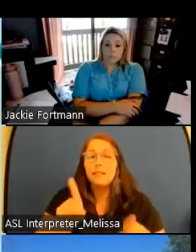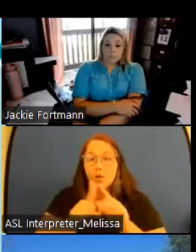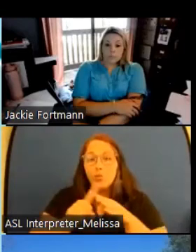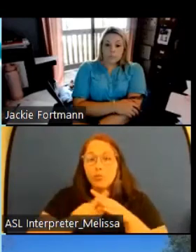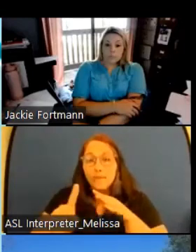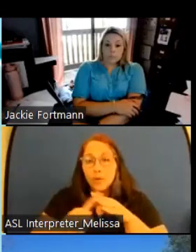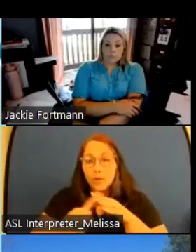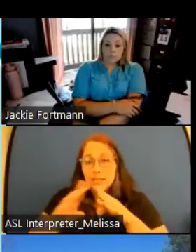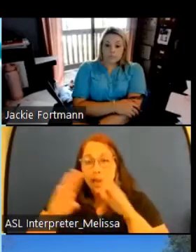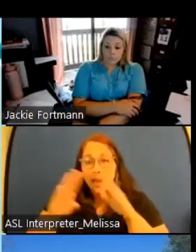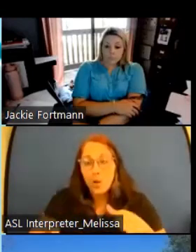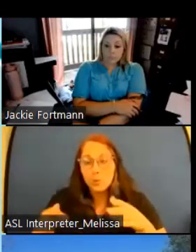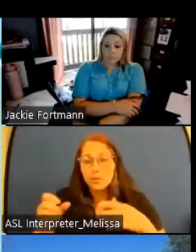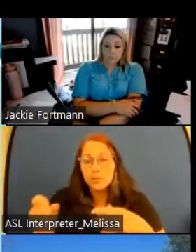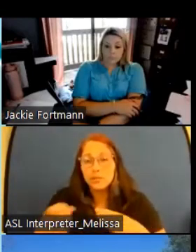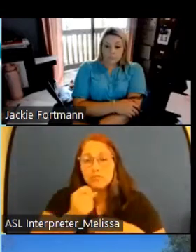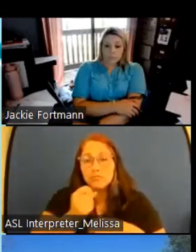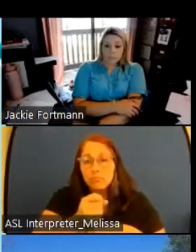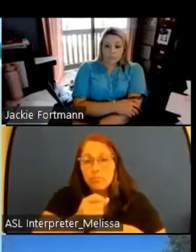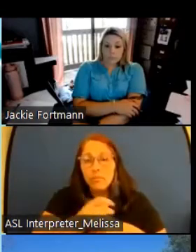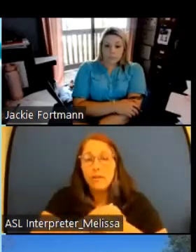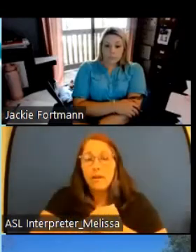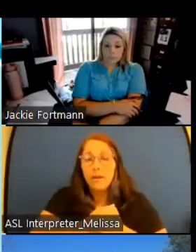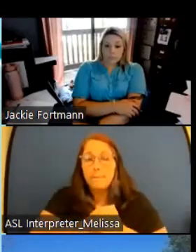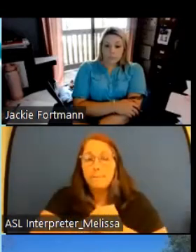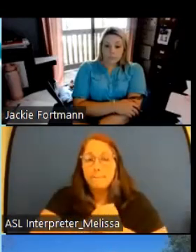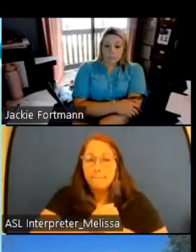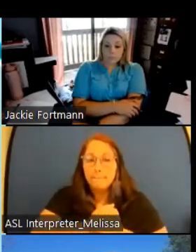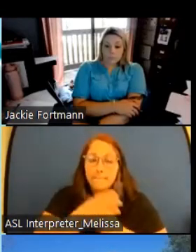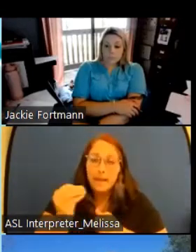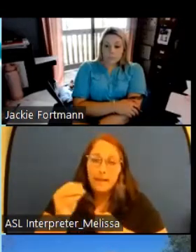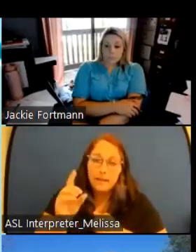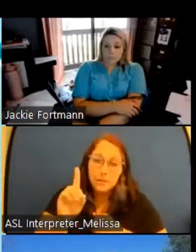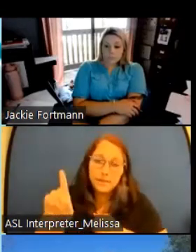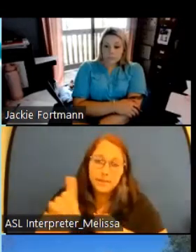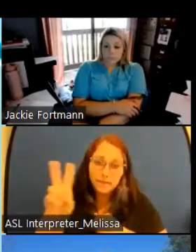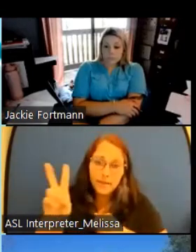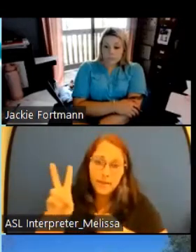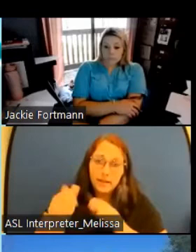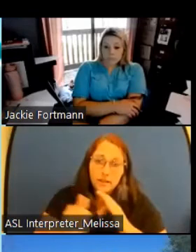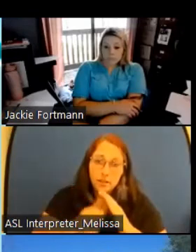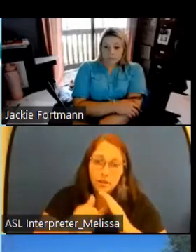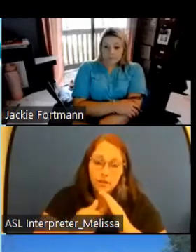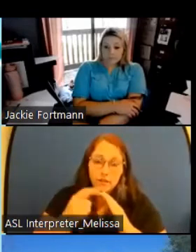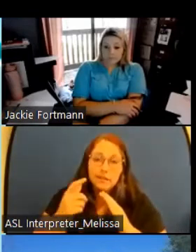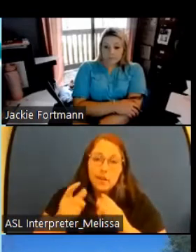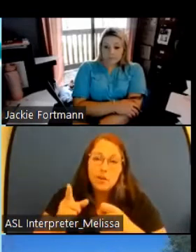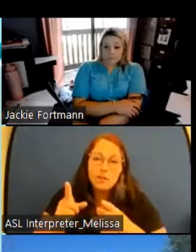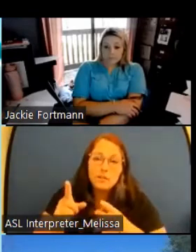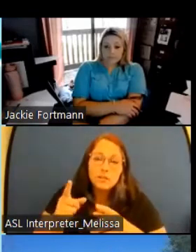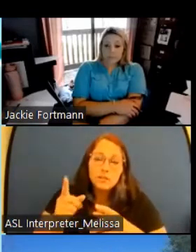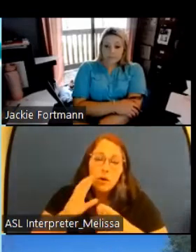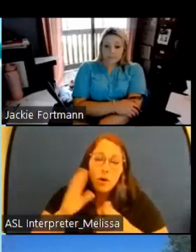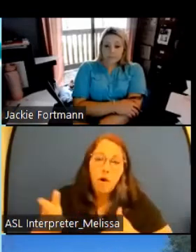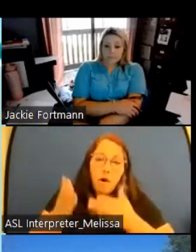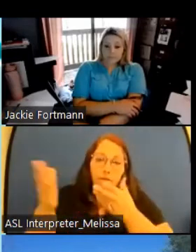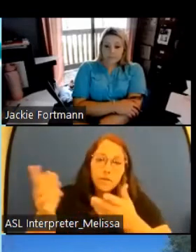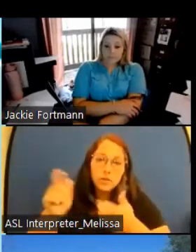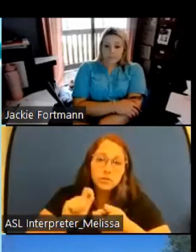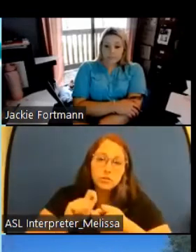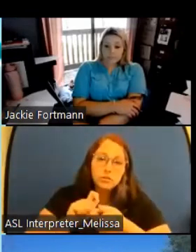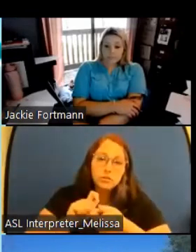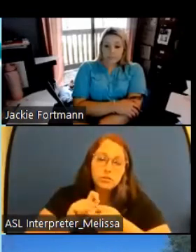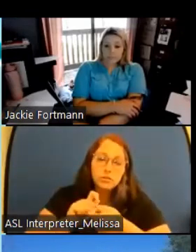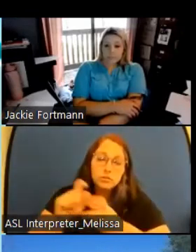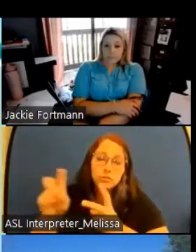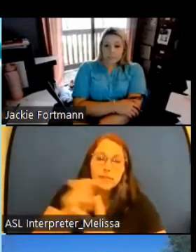violence shelter, and they also offer some transitional housing, and then also some crisis support lines. We